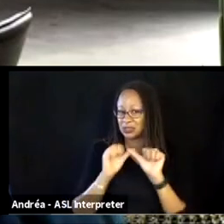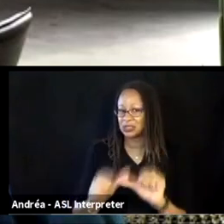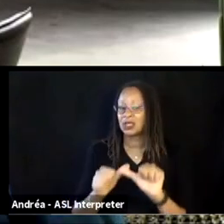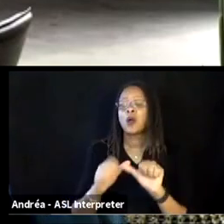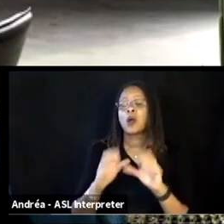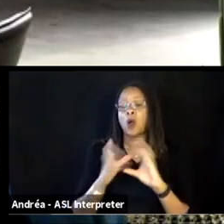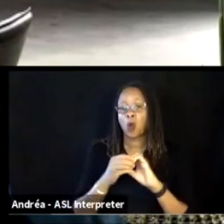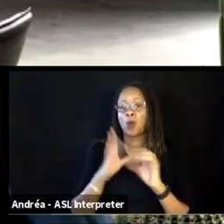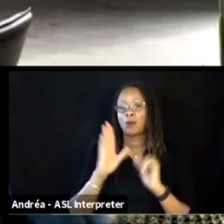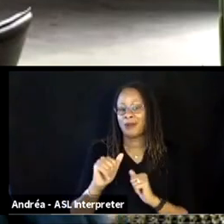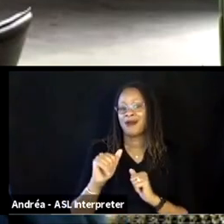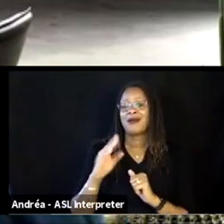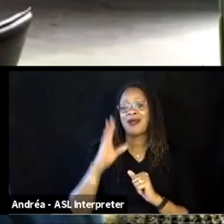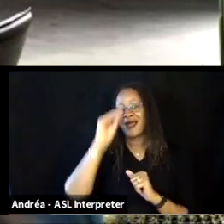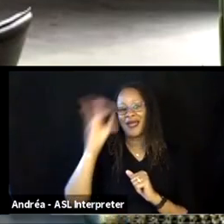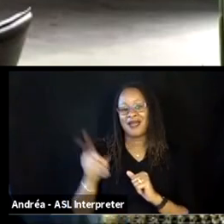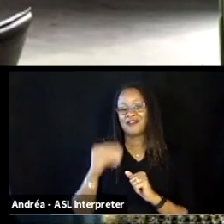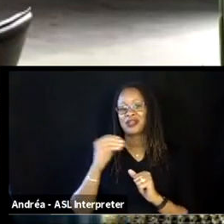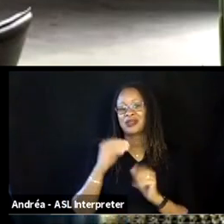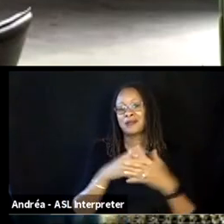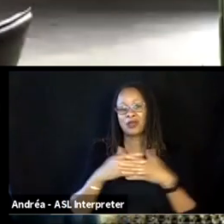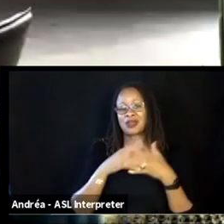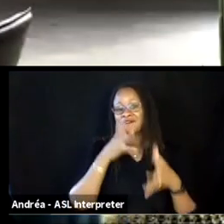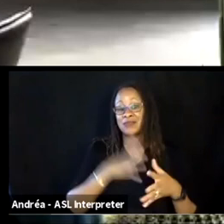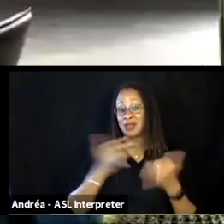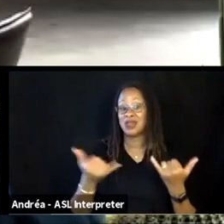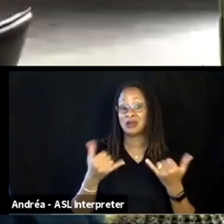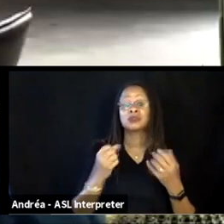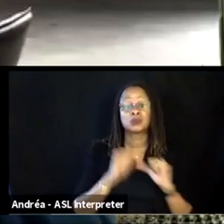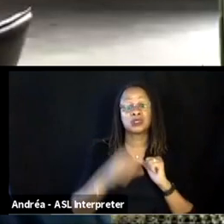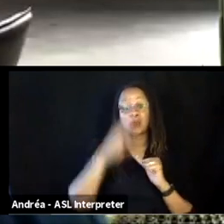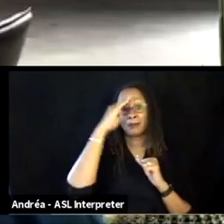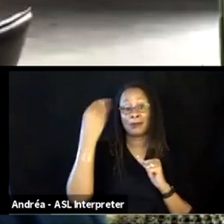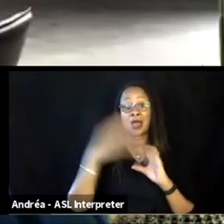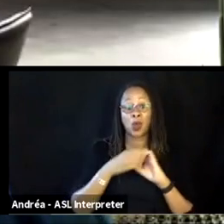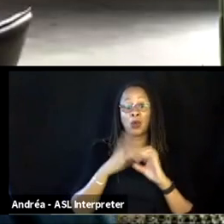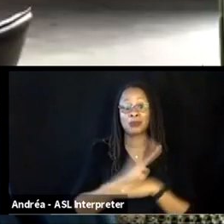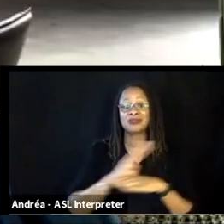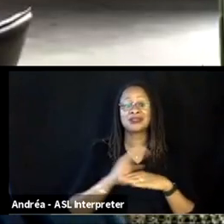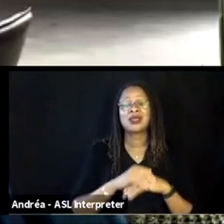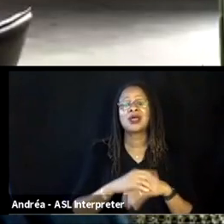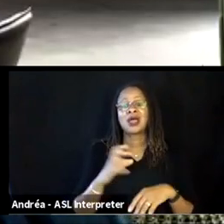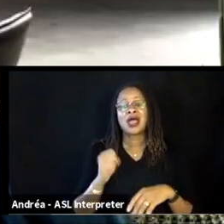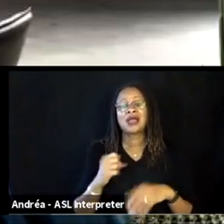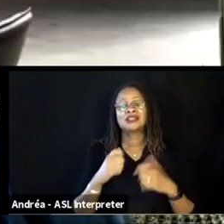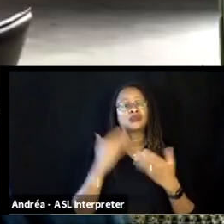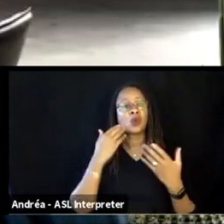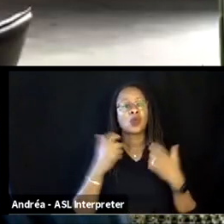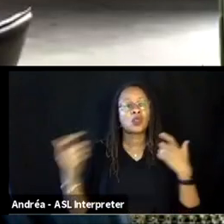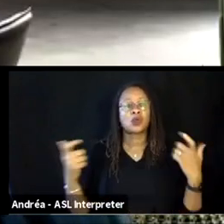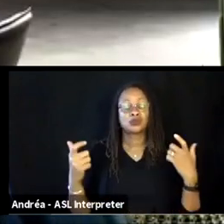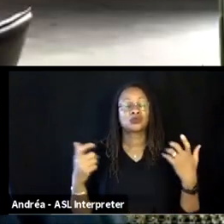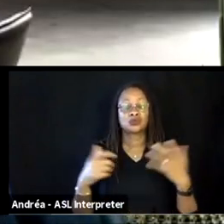So it is a Black-owned business. It happens to be also partially owned by much larger, which has, for us,